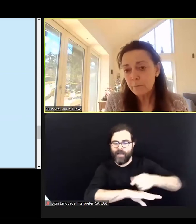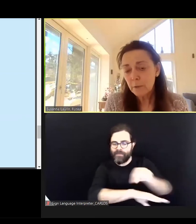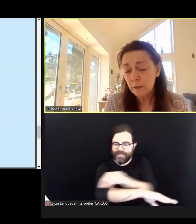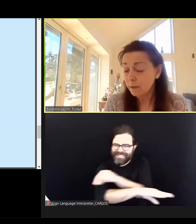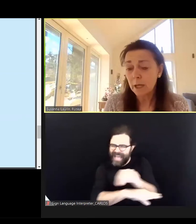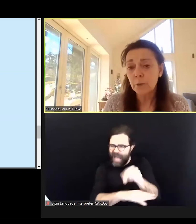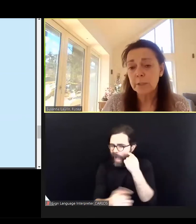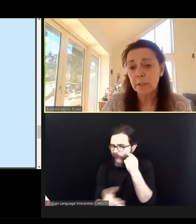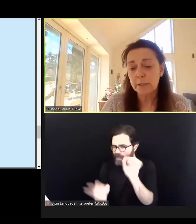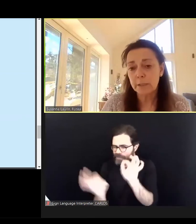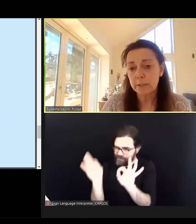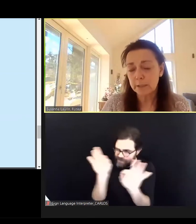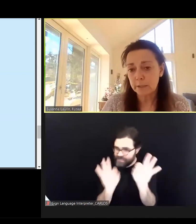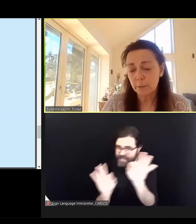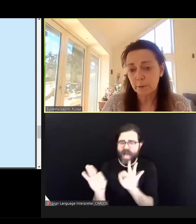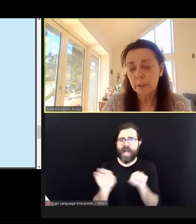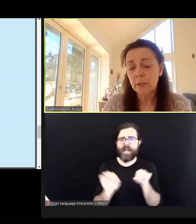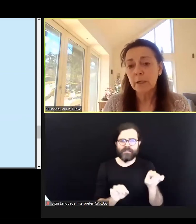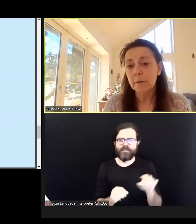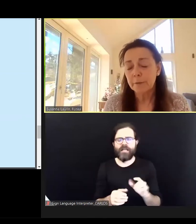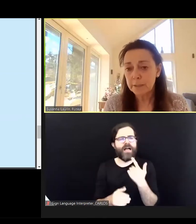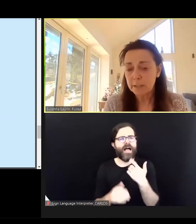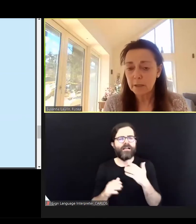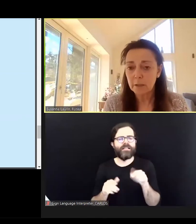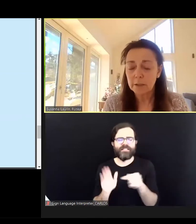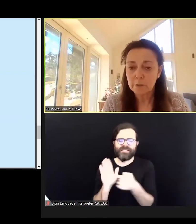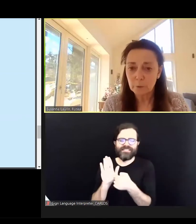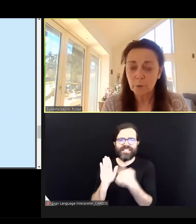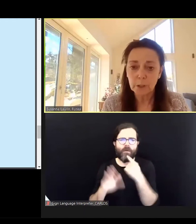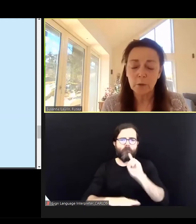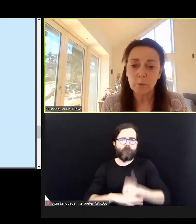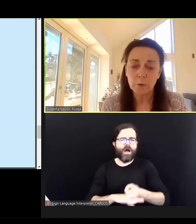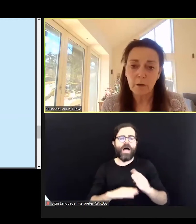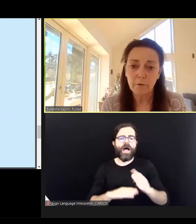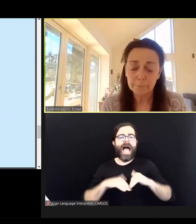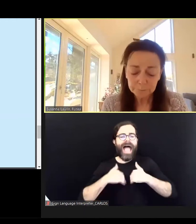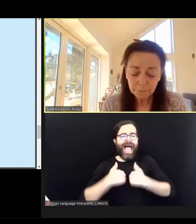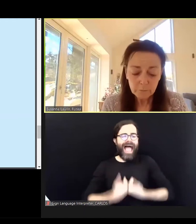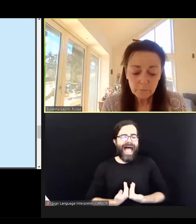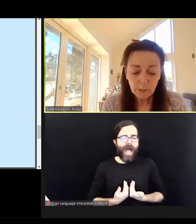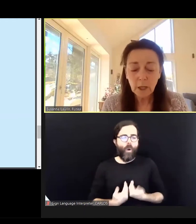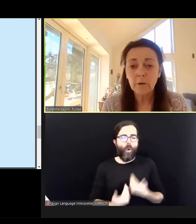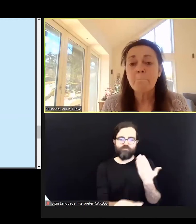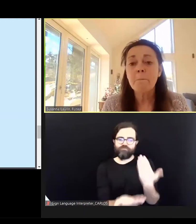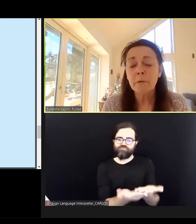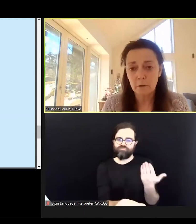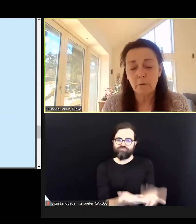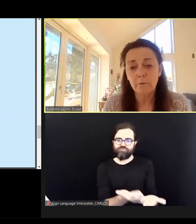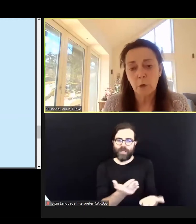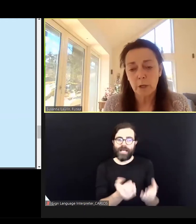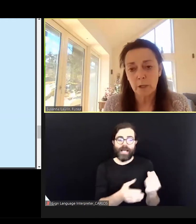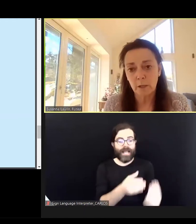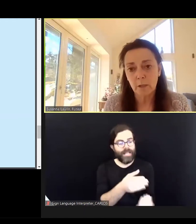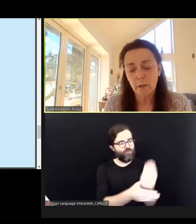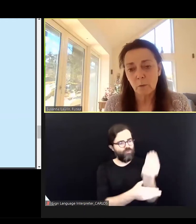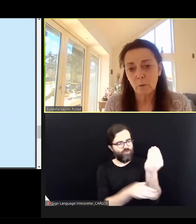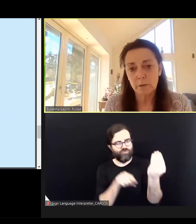requirements of the Web Accessibility Directive. When it comes to the European Accessibility